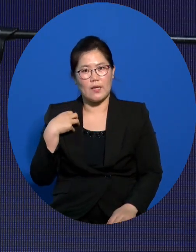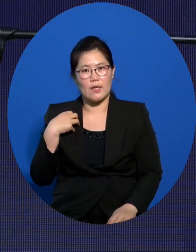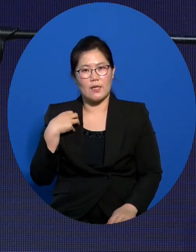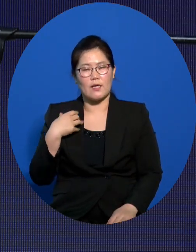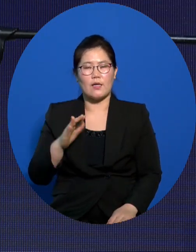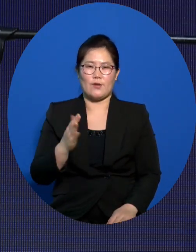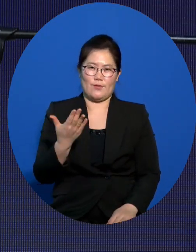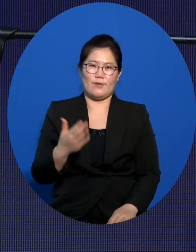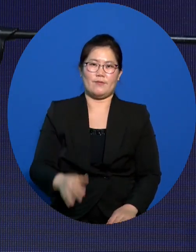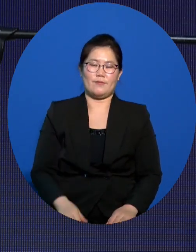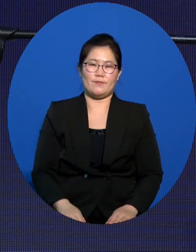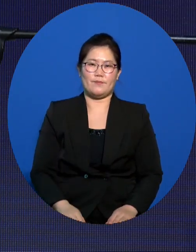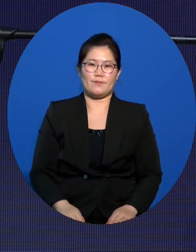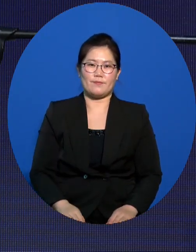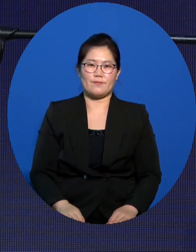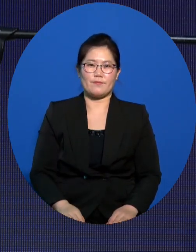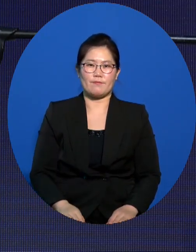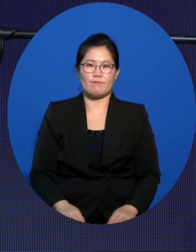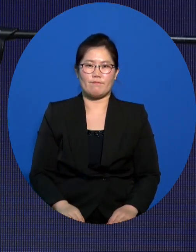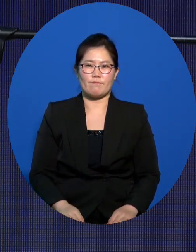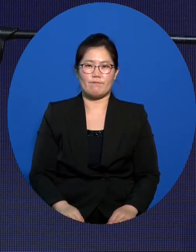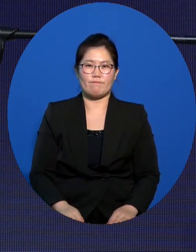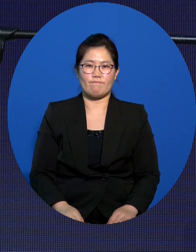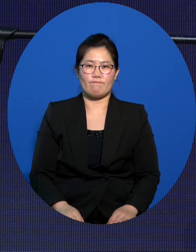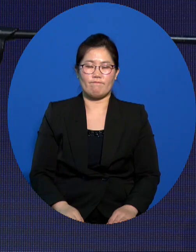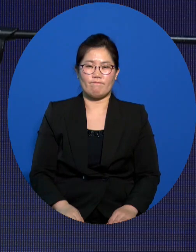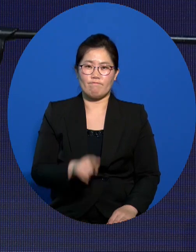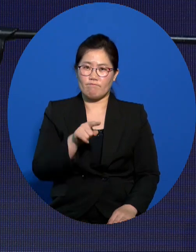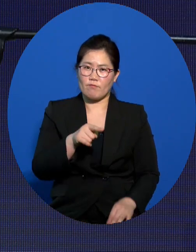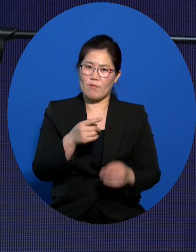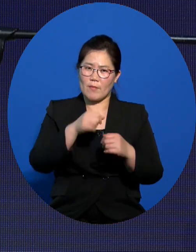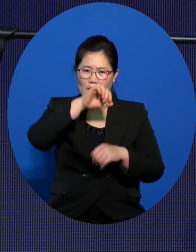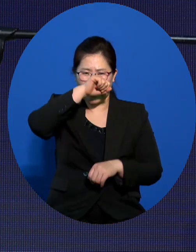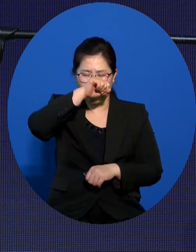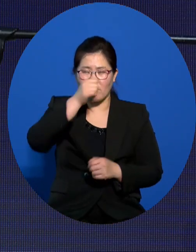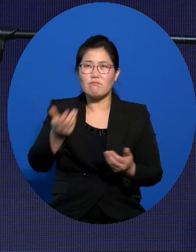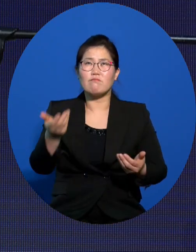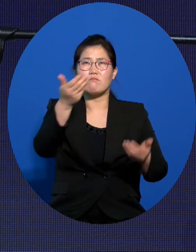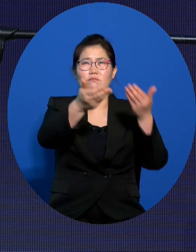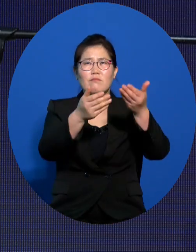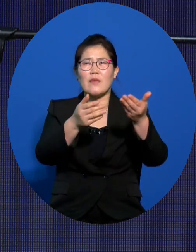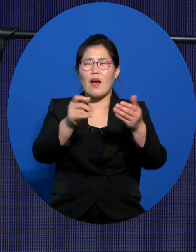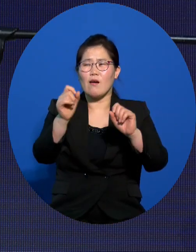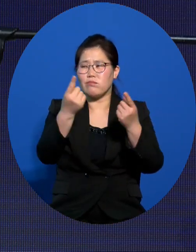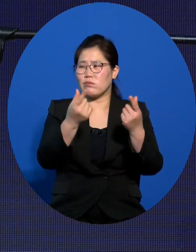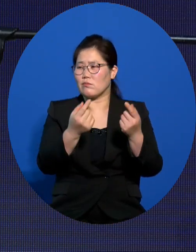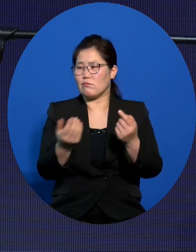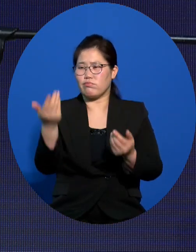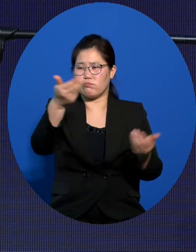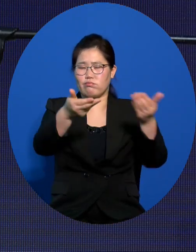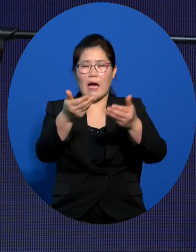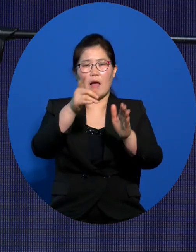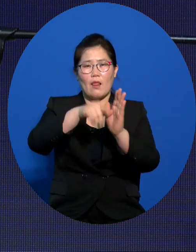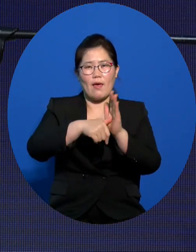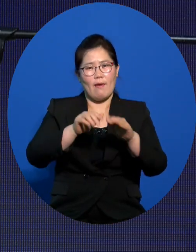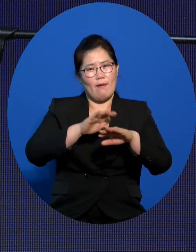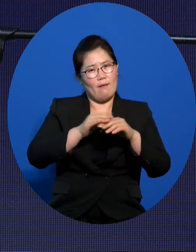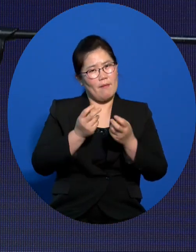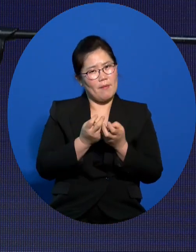local government. I understand that. That has been the situation up till now. How can we improve the